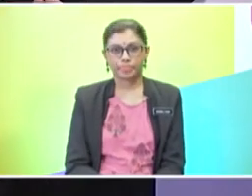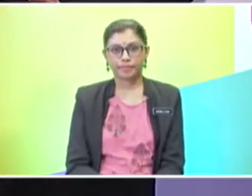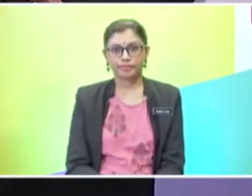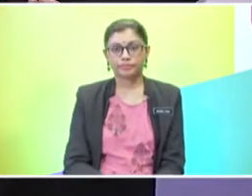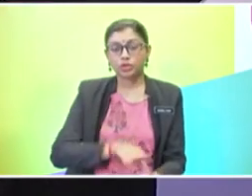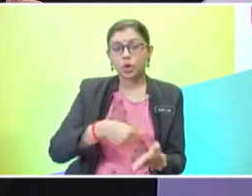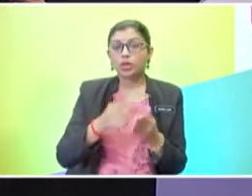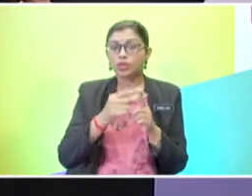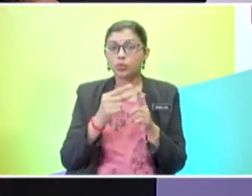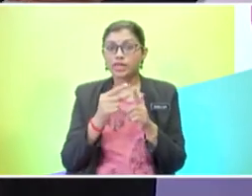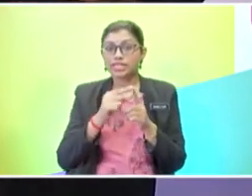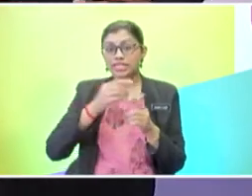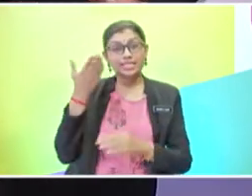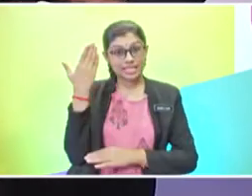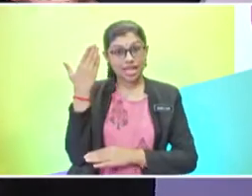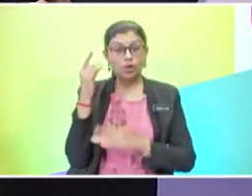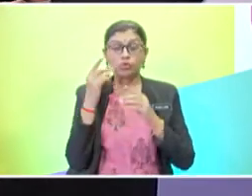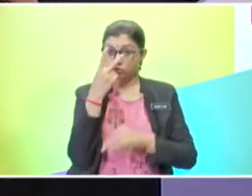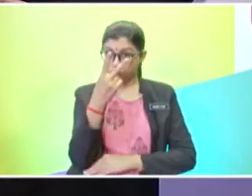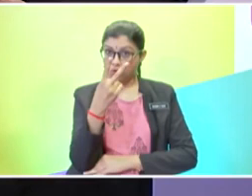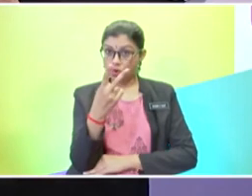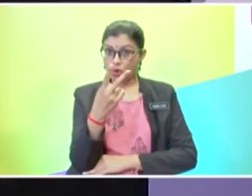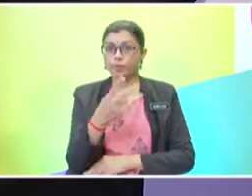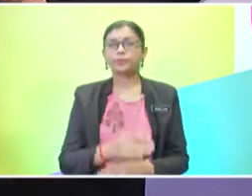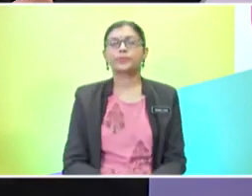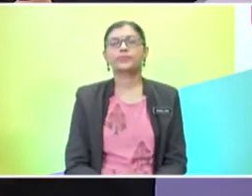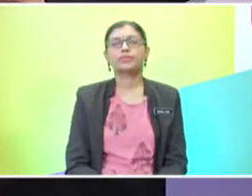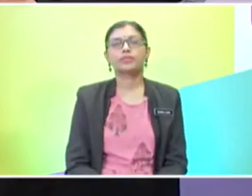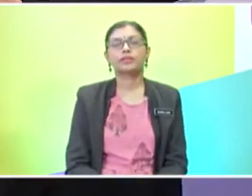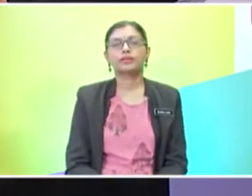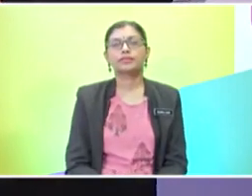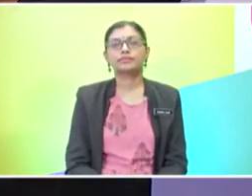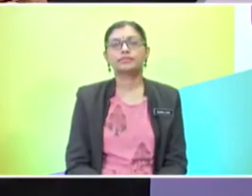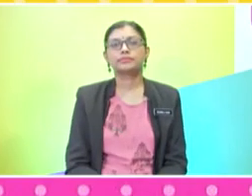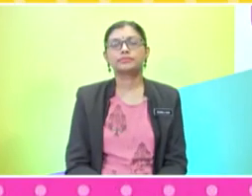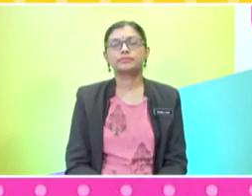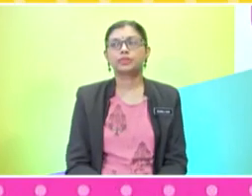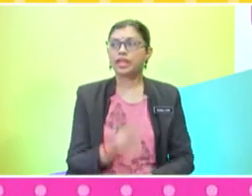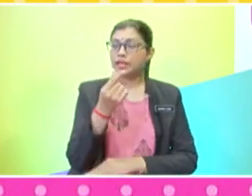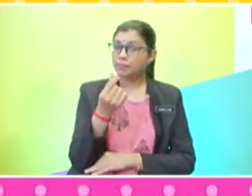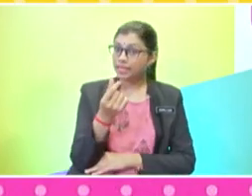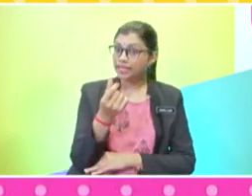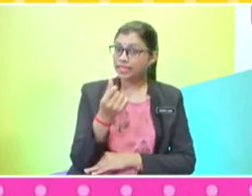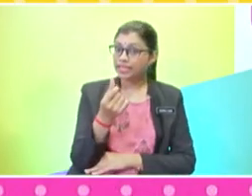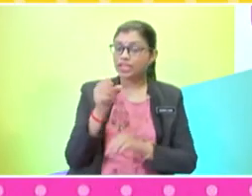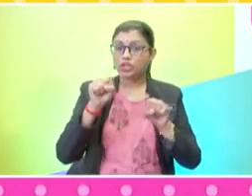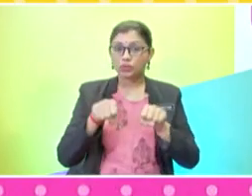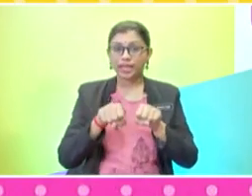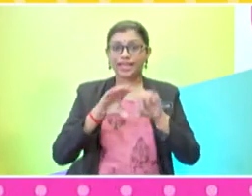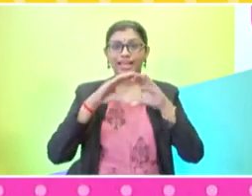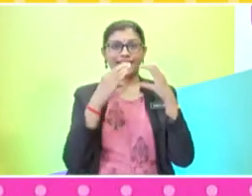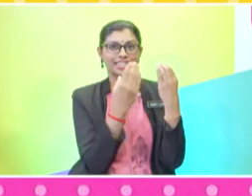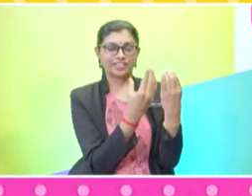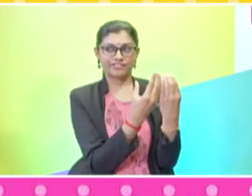selling details, okay? Buying and selling deals or details. Also can classify to documents, asset,